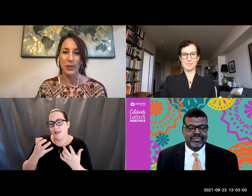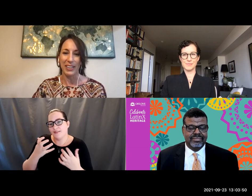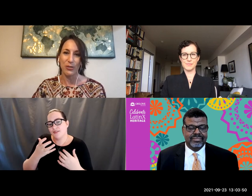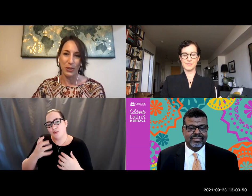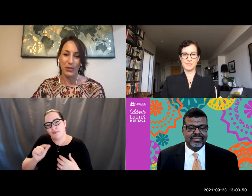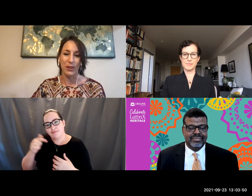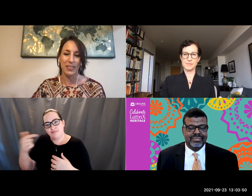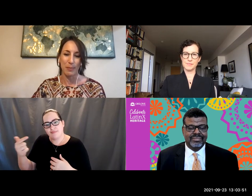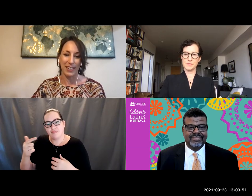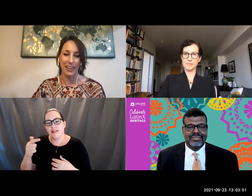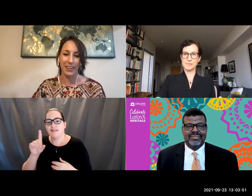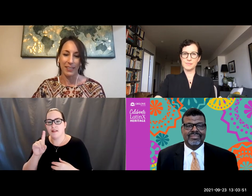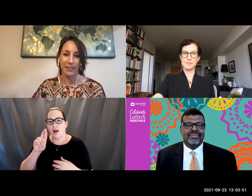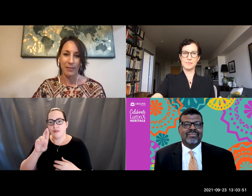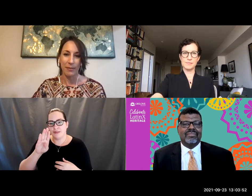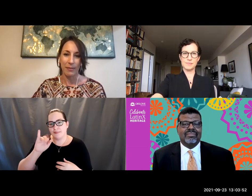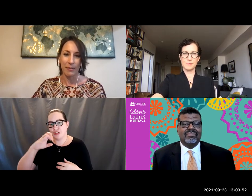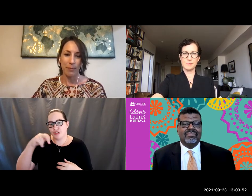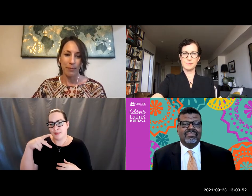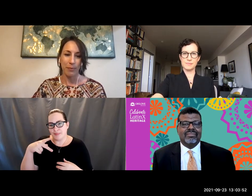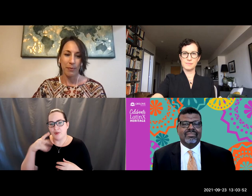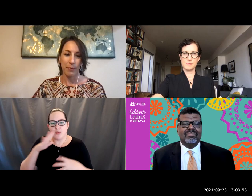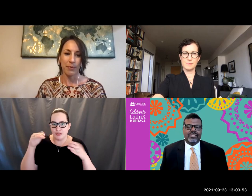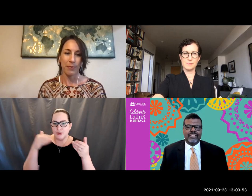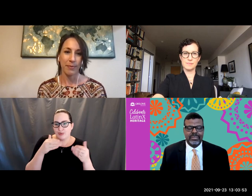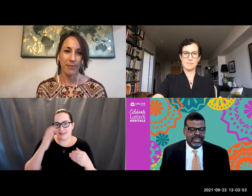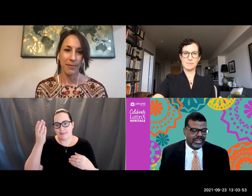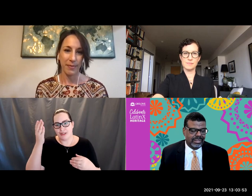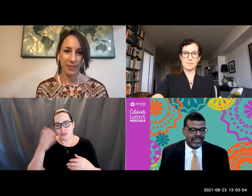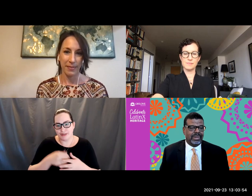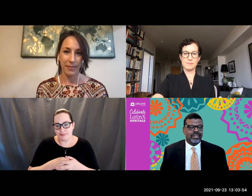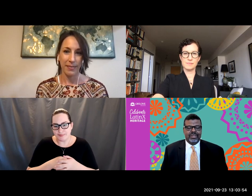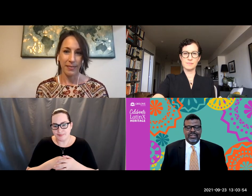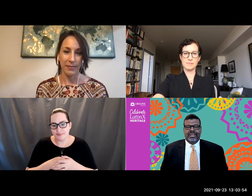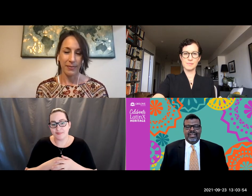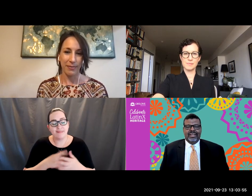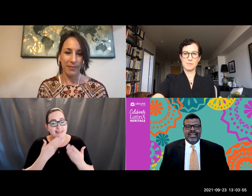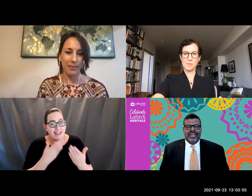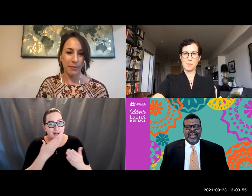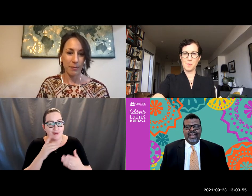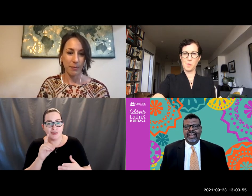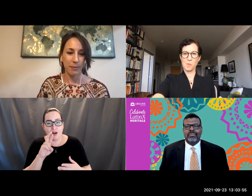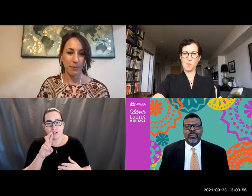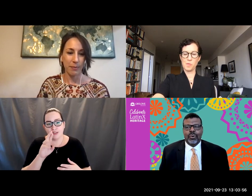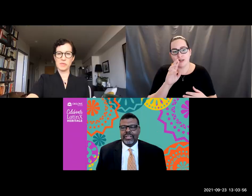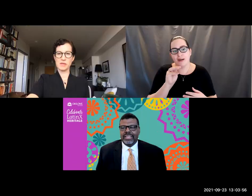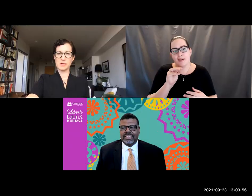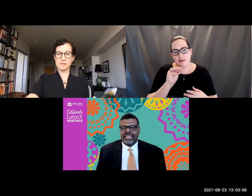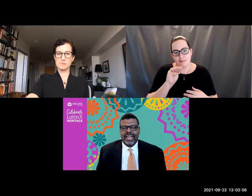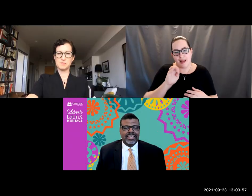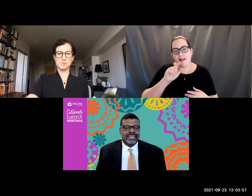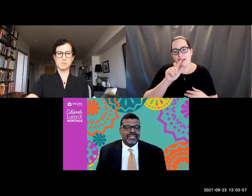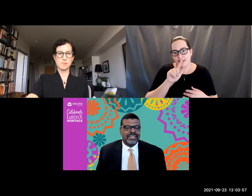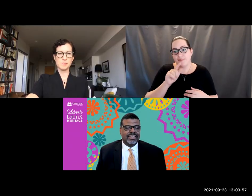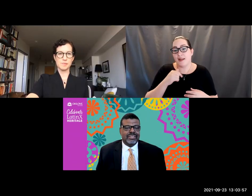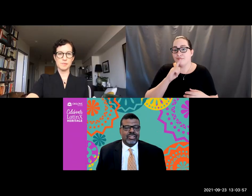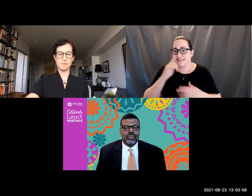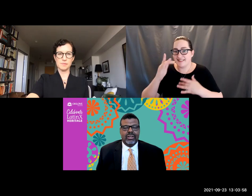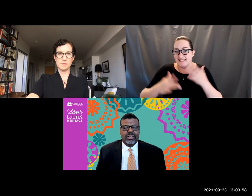who will introduce our speaker. Thank you, Dr. Michael. I am more than